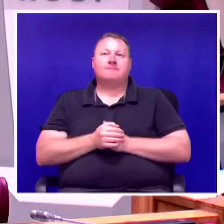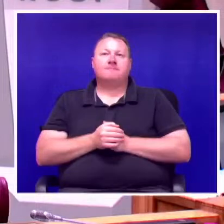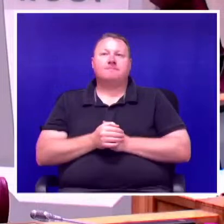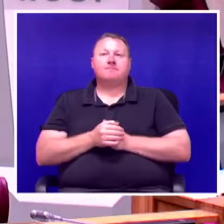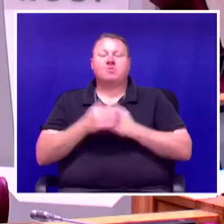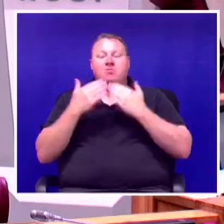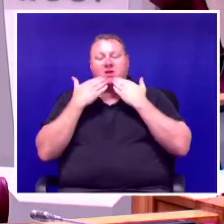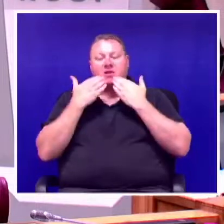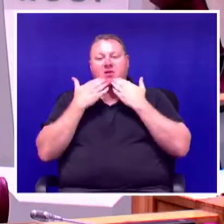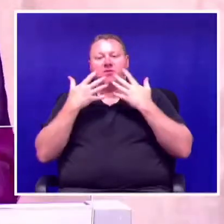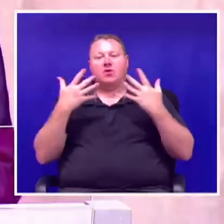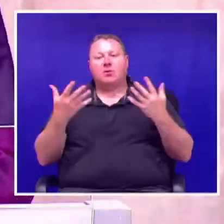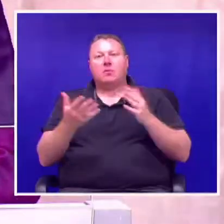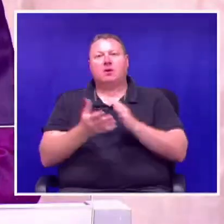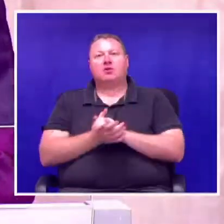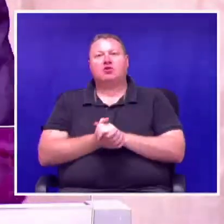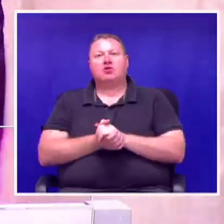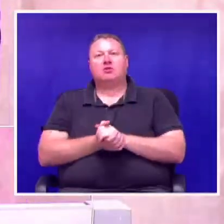Thank you very much,